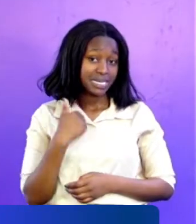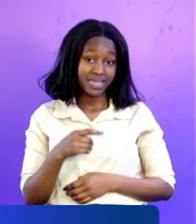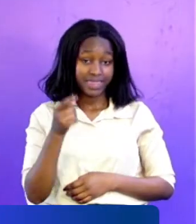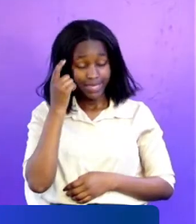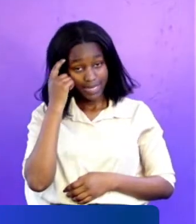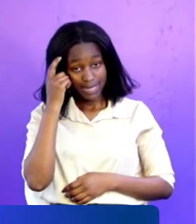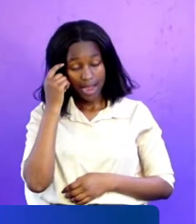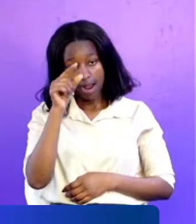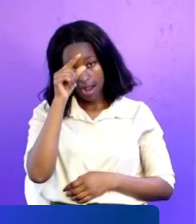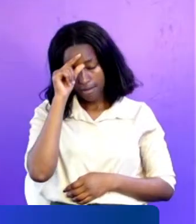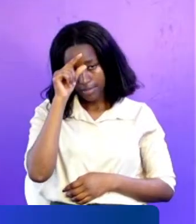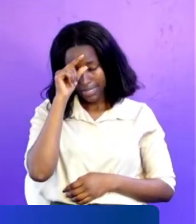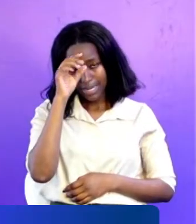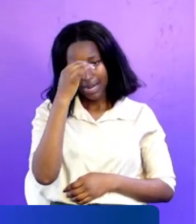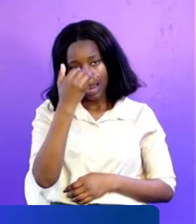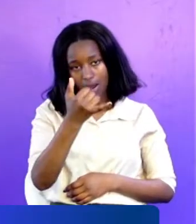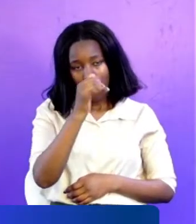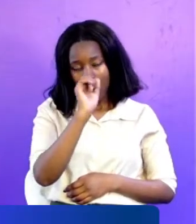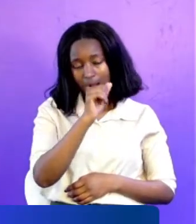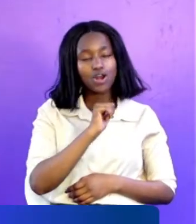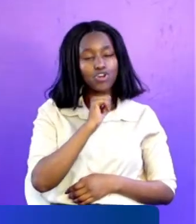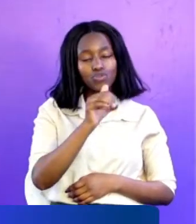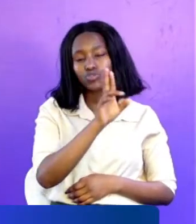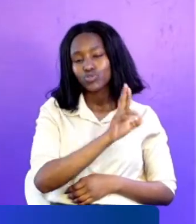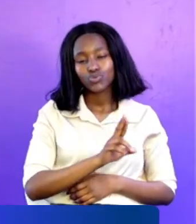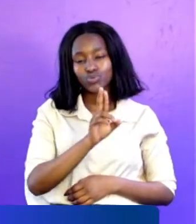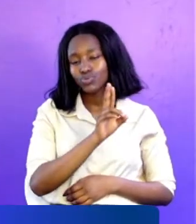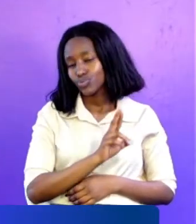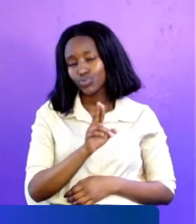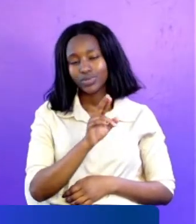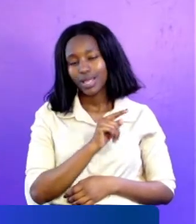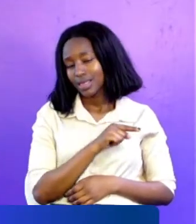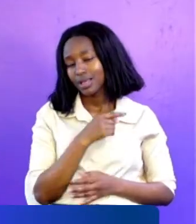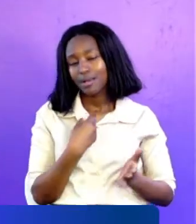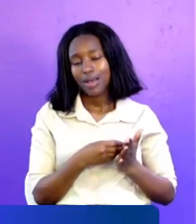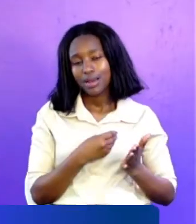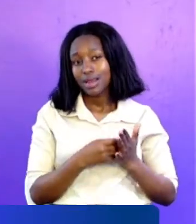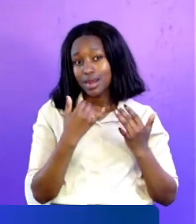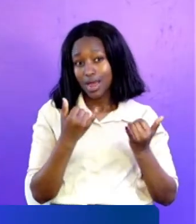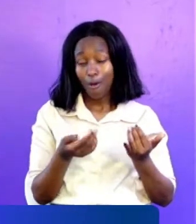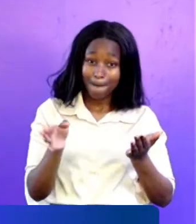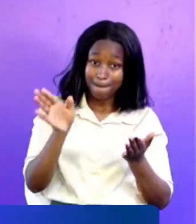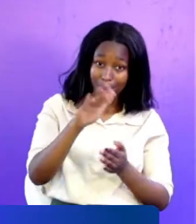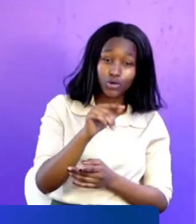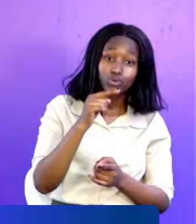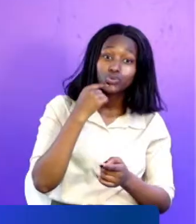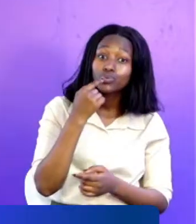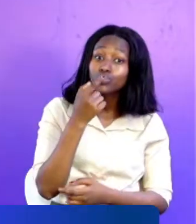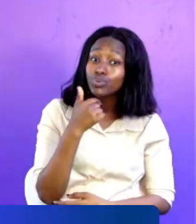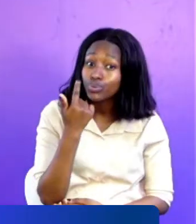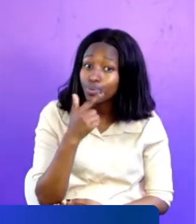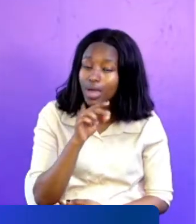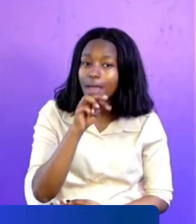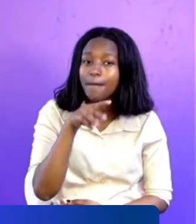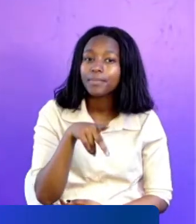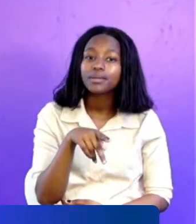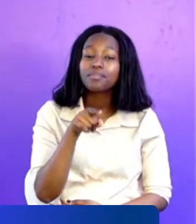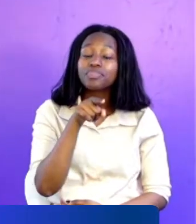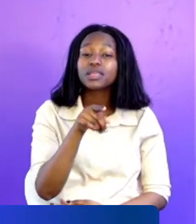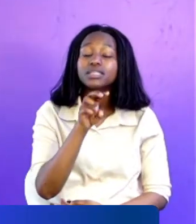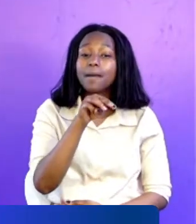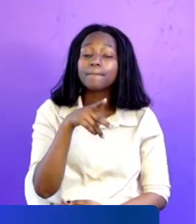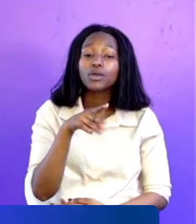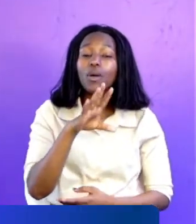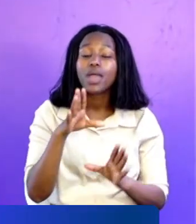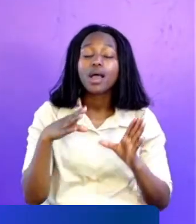the government should not use, that's what I'm trying to tell you, these MPs. Now again, look, what are they passing? Which laws?